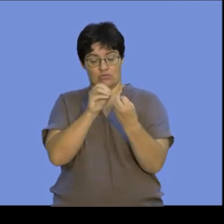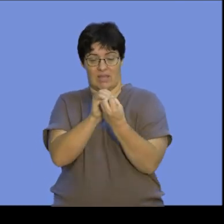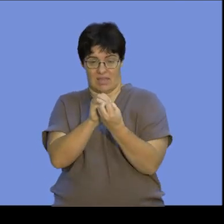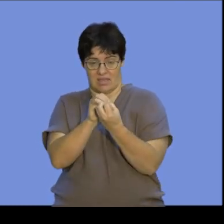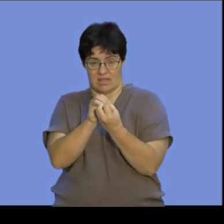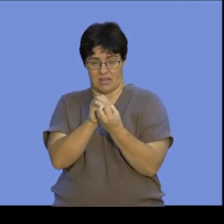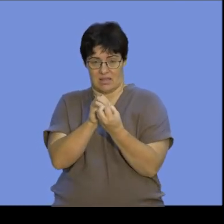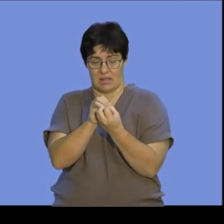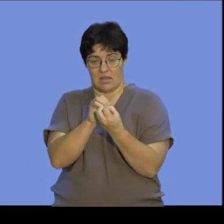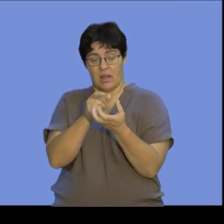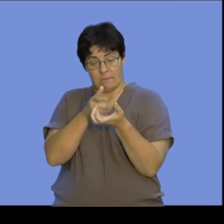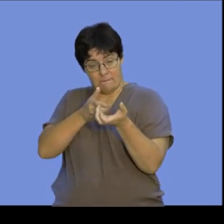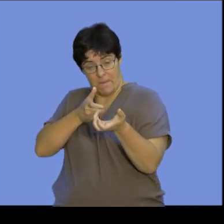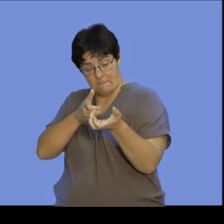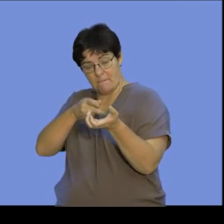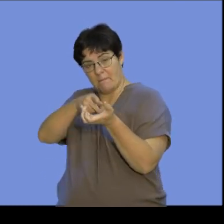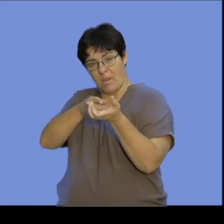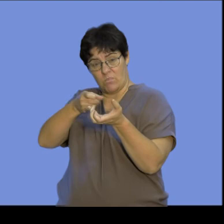initial velocity is 0.